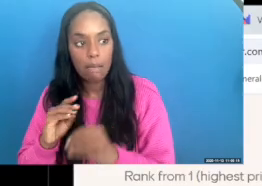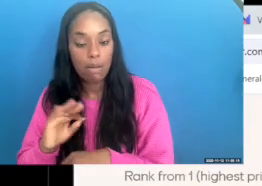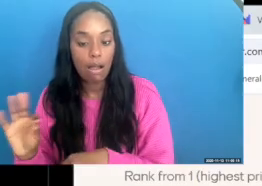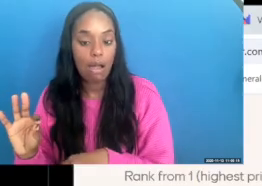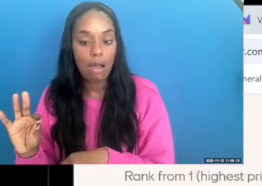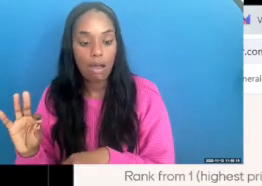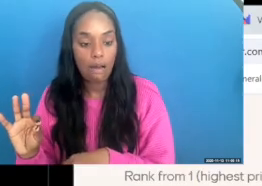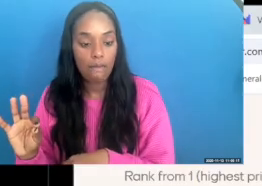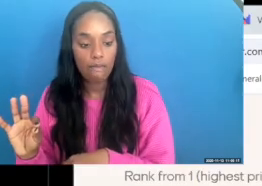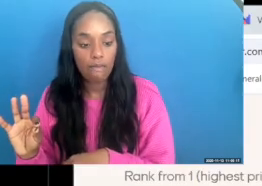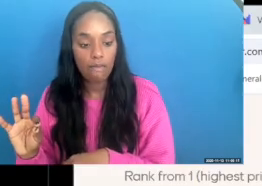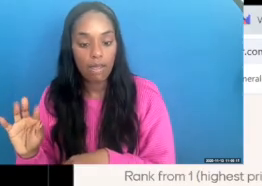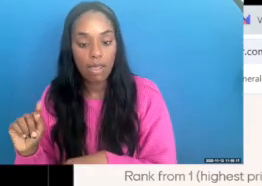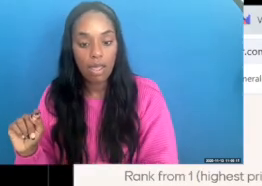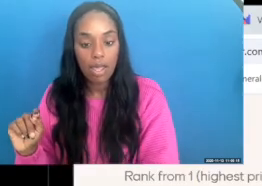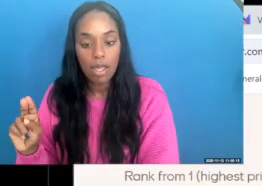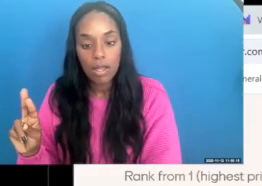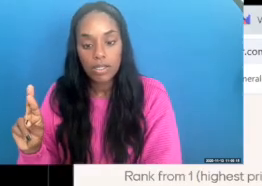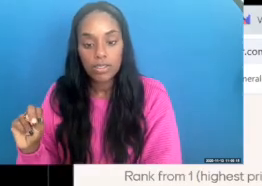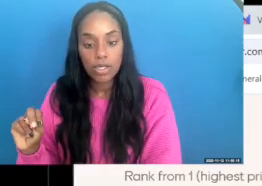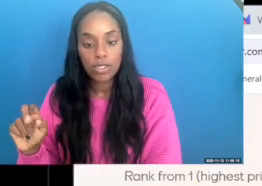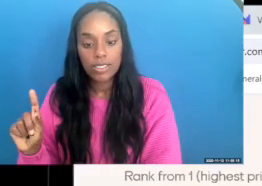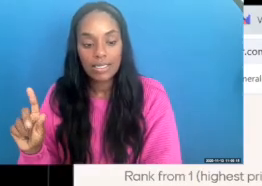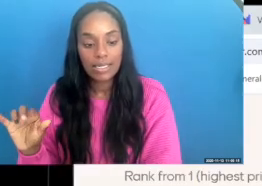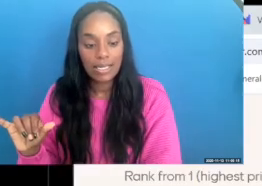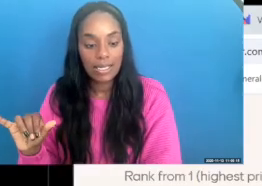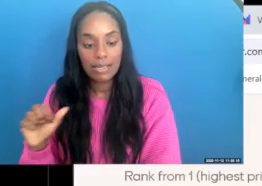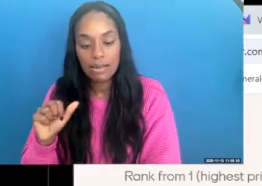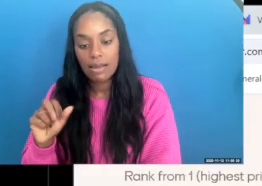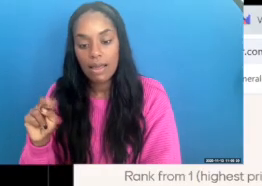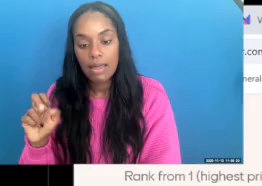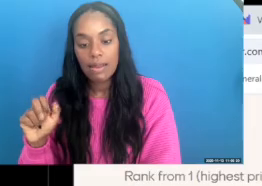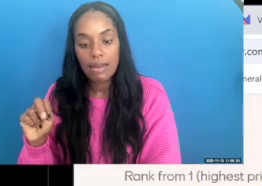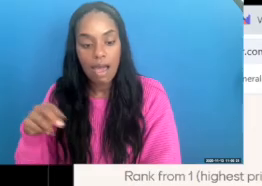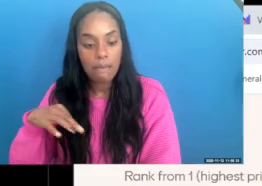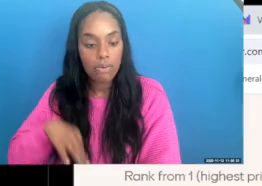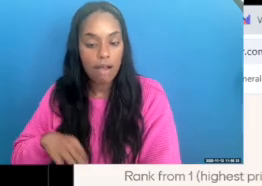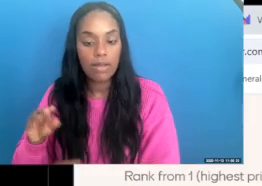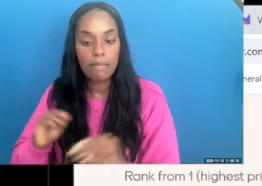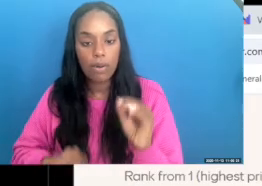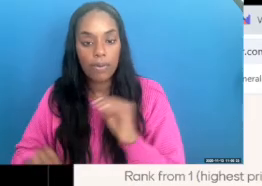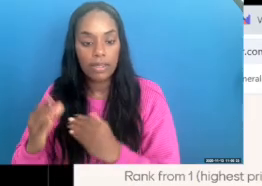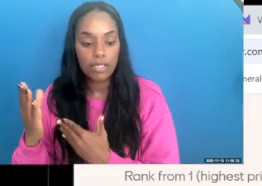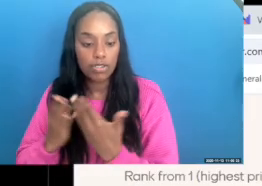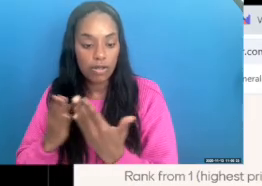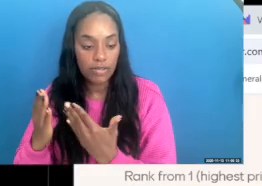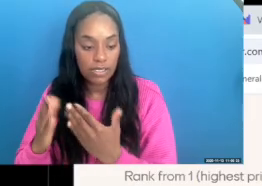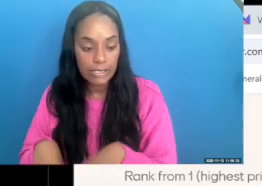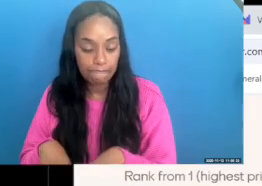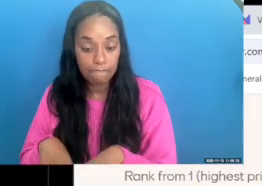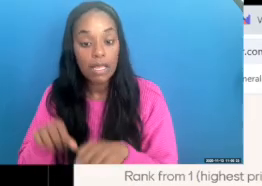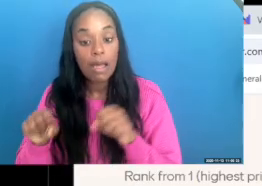programs have resulted in a number of turnkey nonprofit mobility